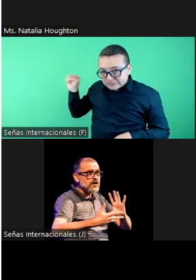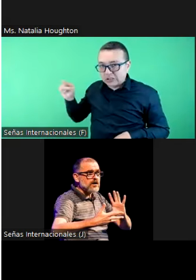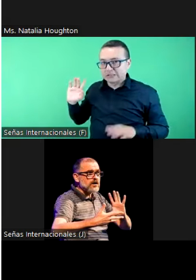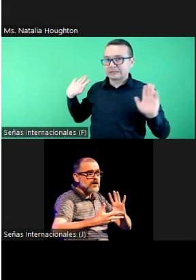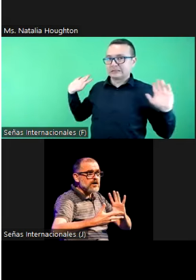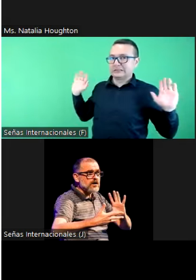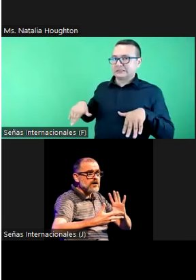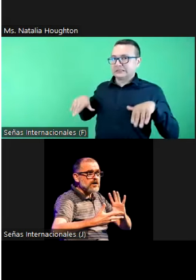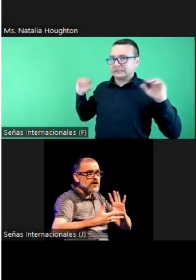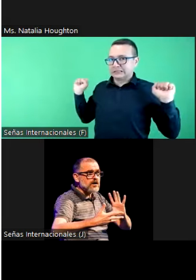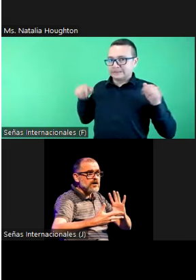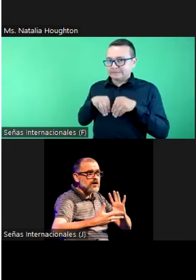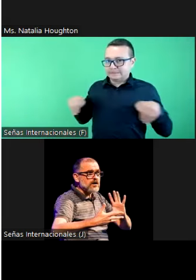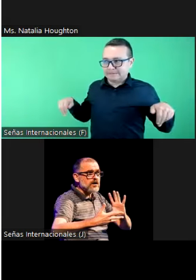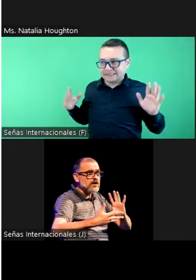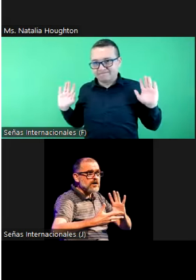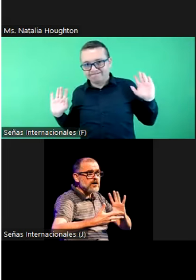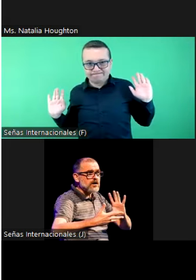use healthcare services.